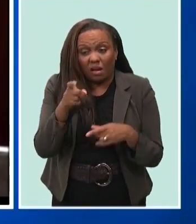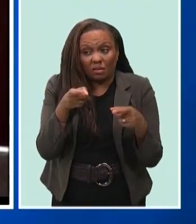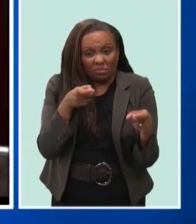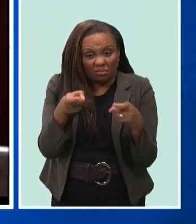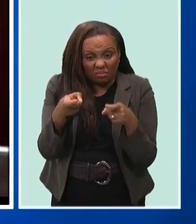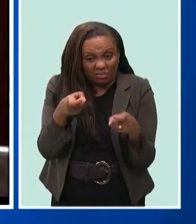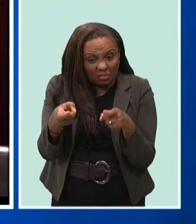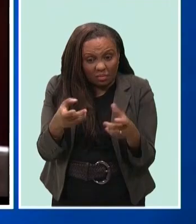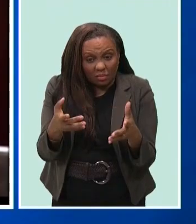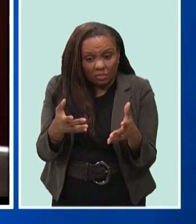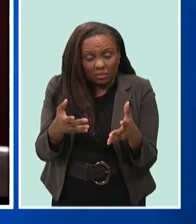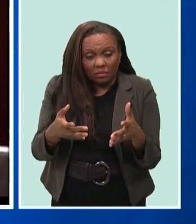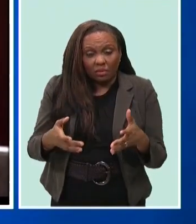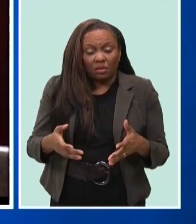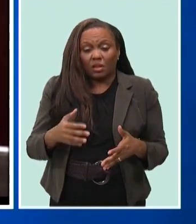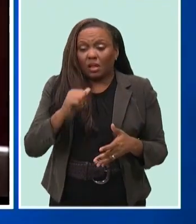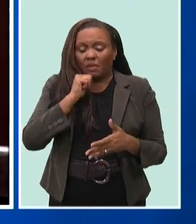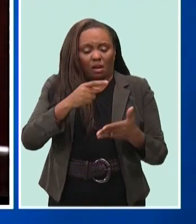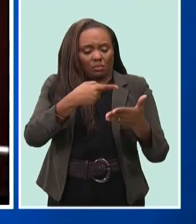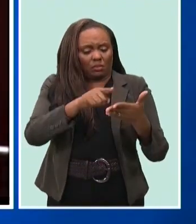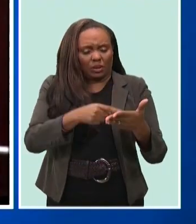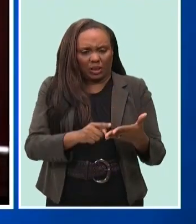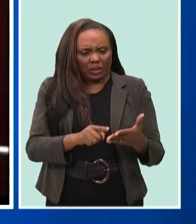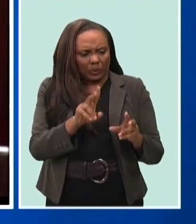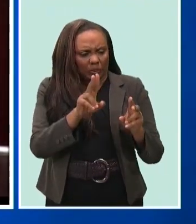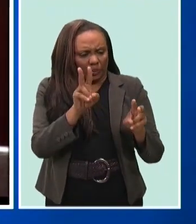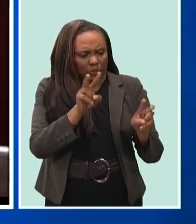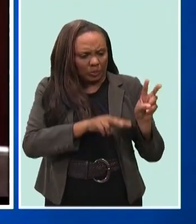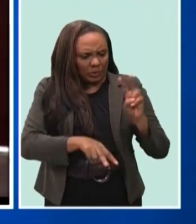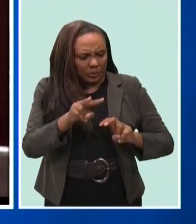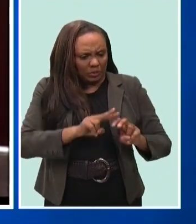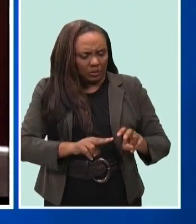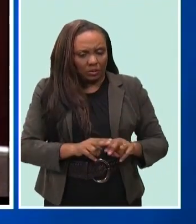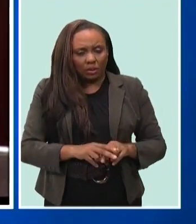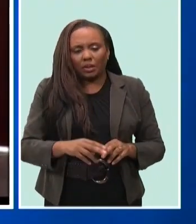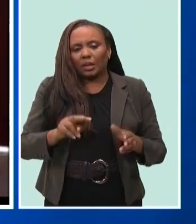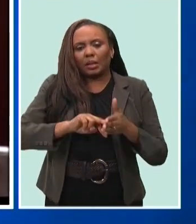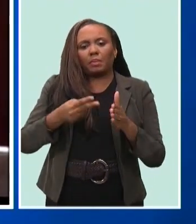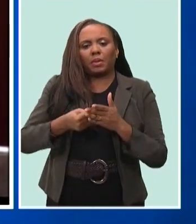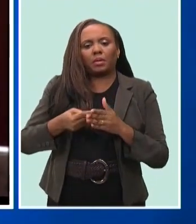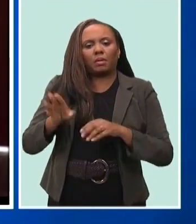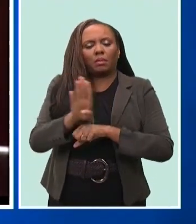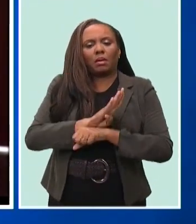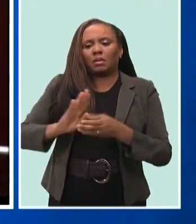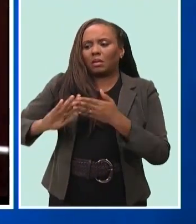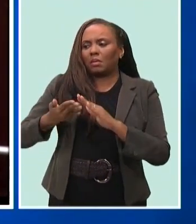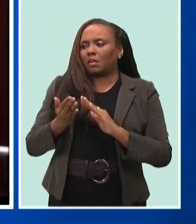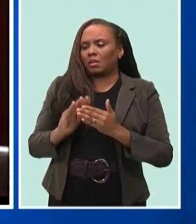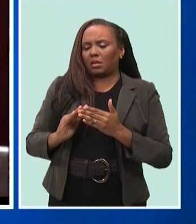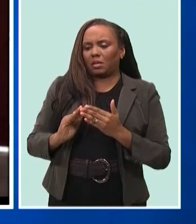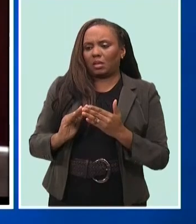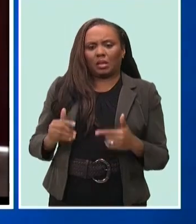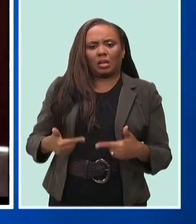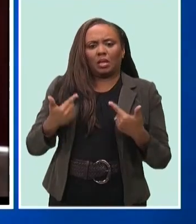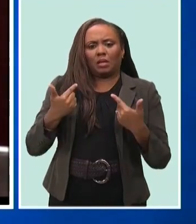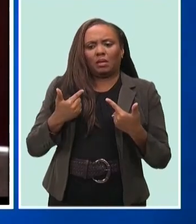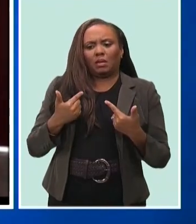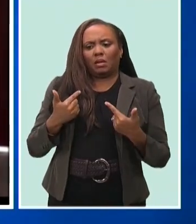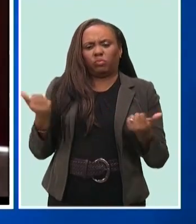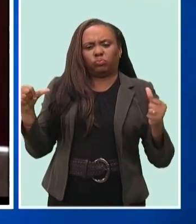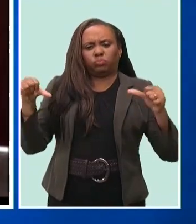this can lead to extensive societal decay in Barbados. and indeed can have